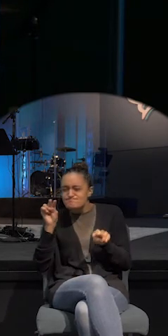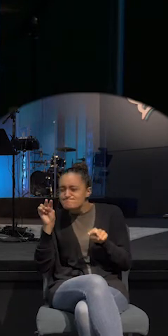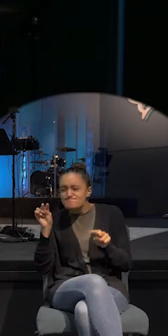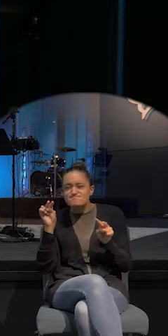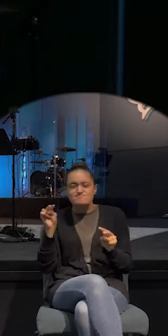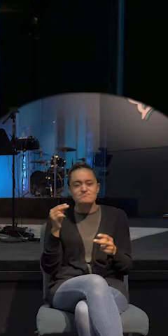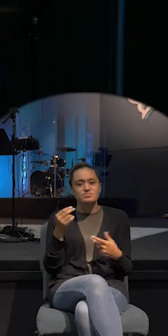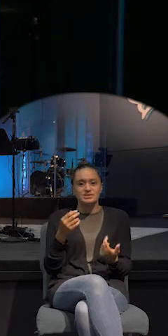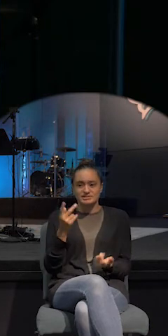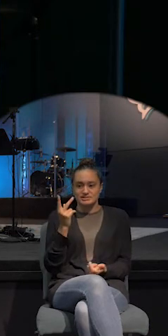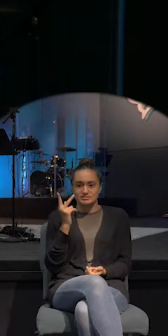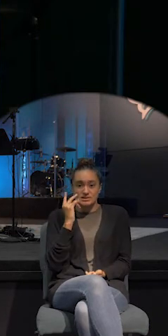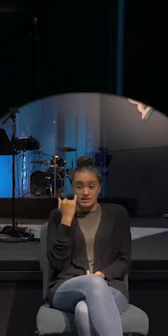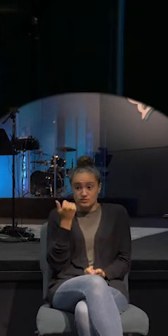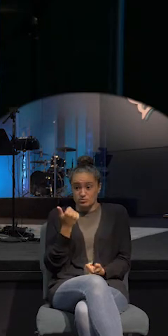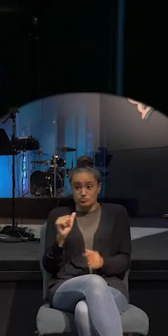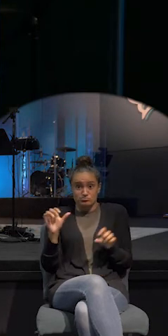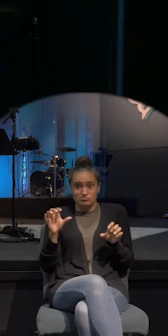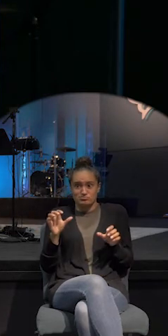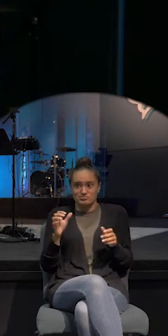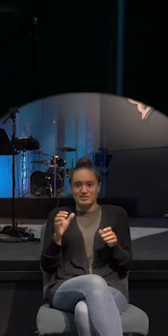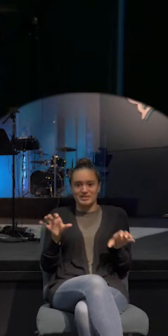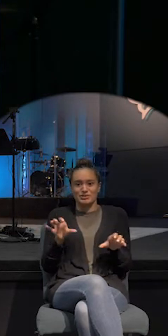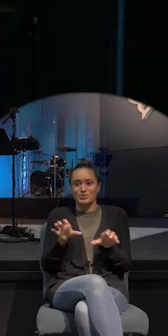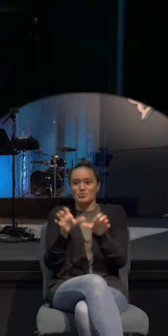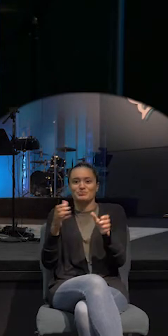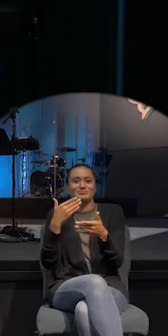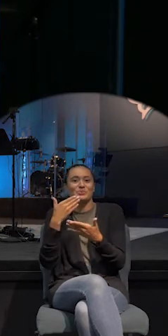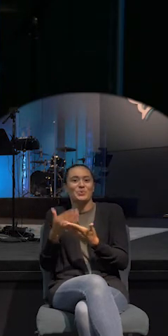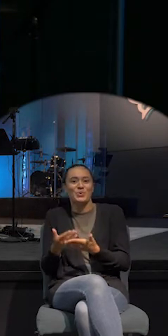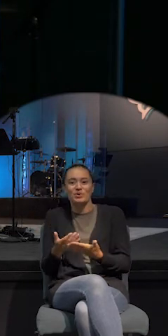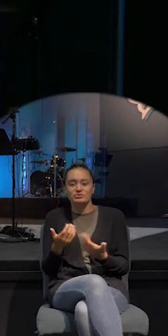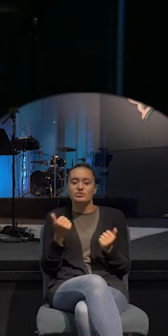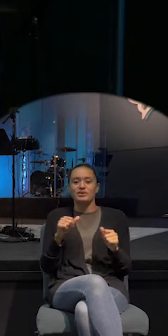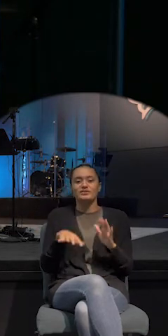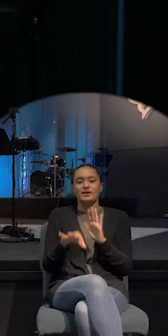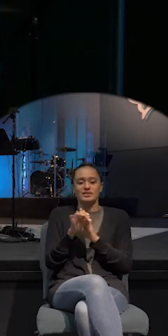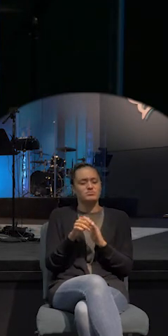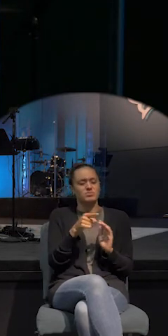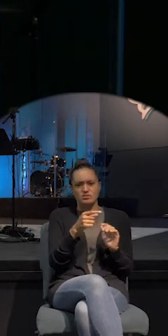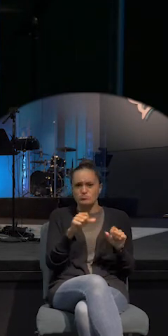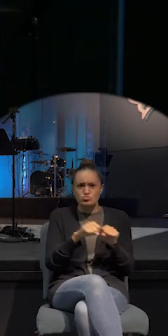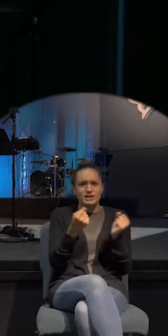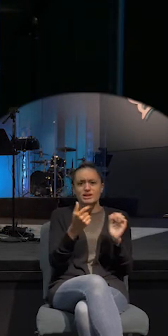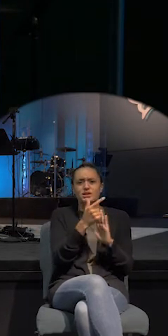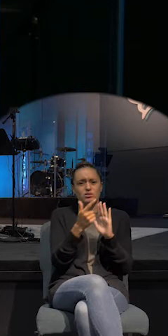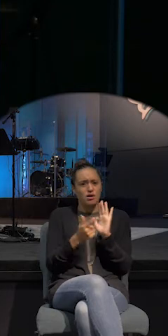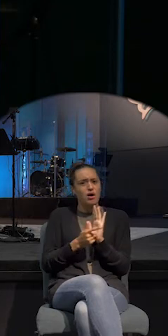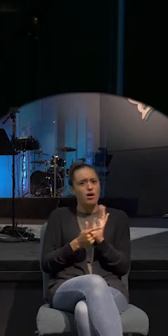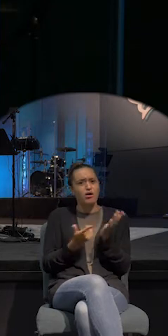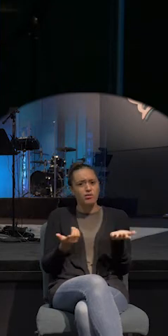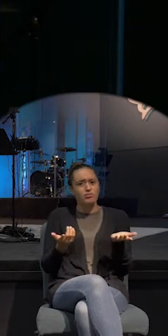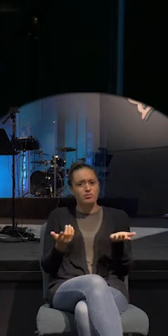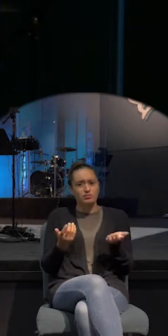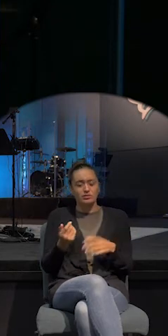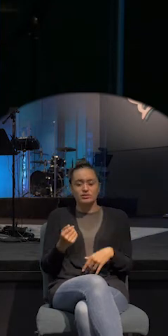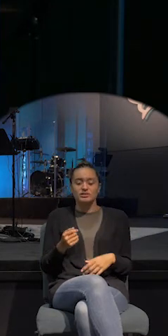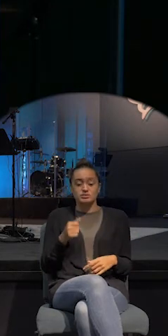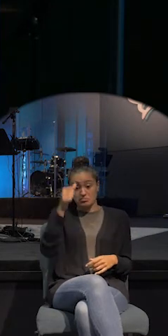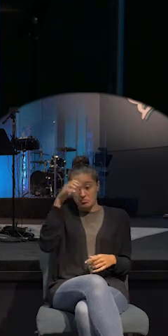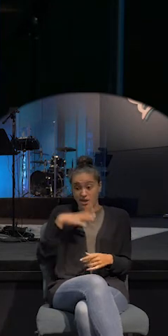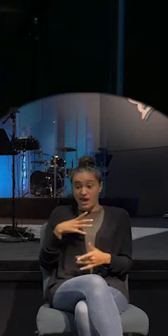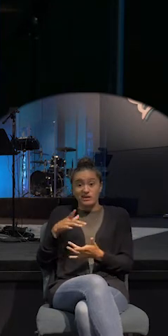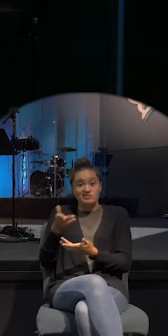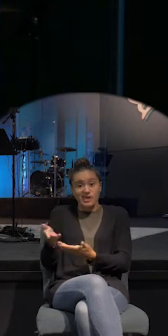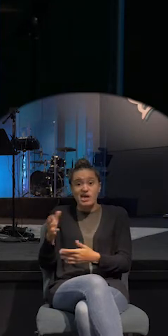being watched to see if they do anything good. And they're trying to find him in violation of breaking the law of the Sabbath. There's a man, he's in need.